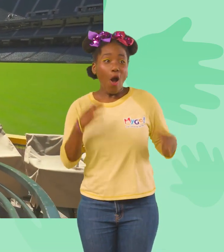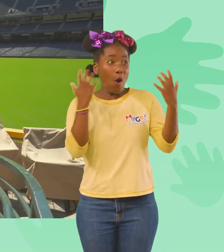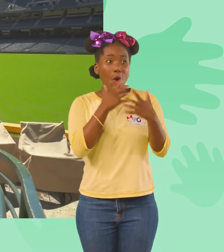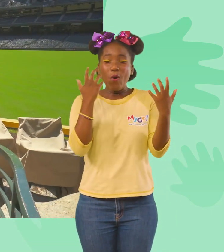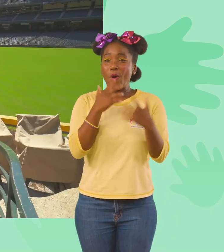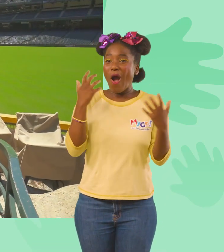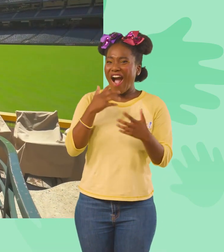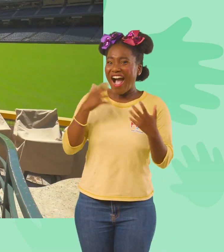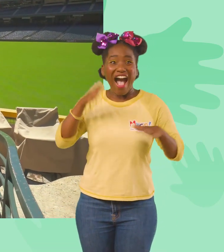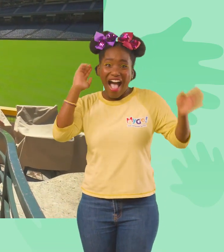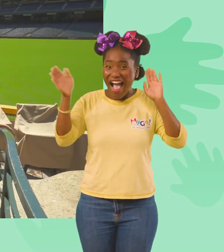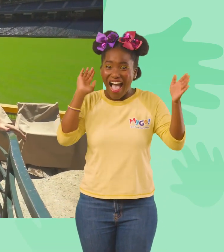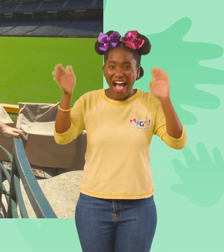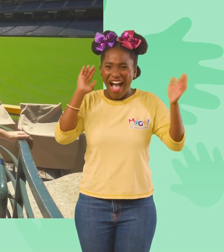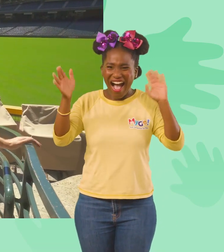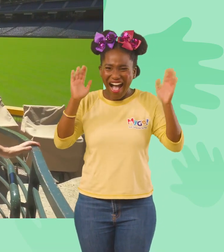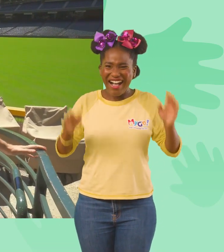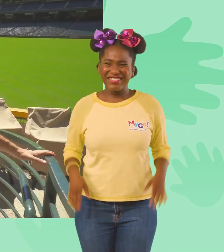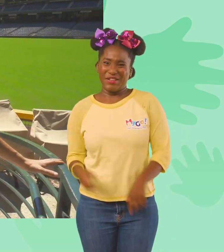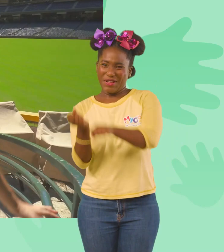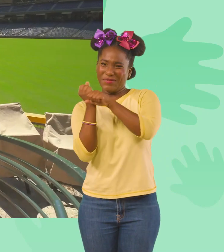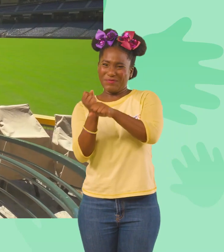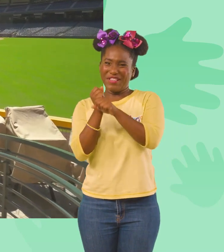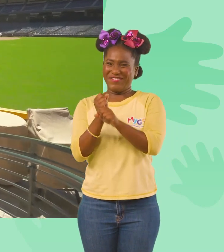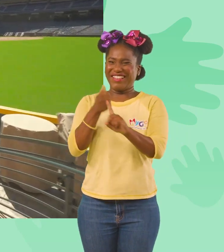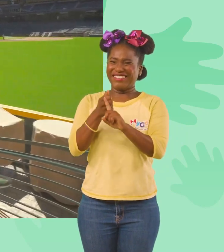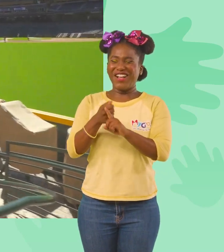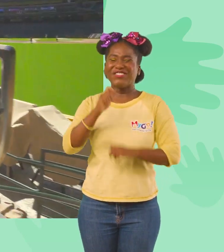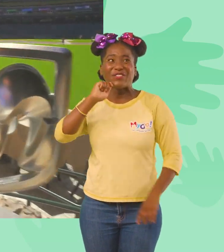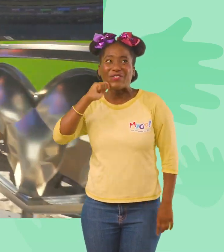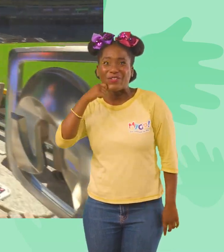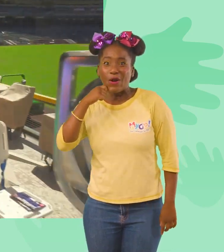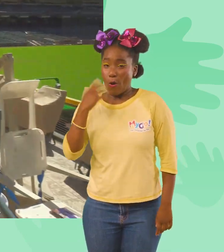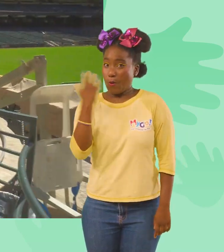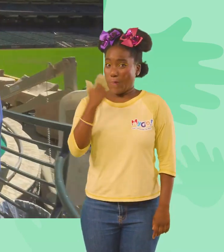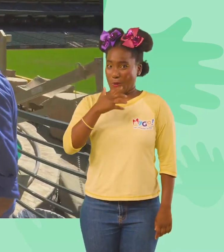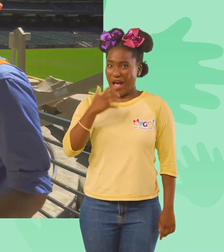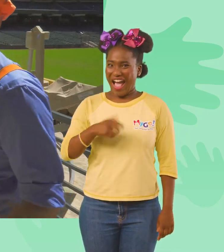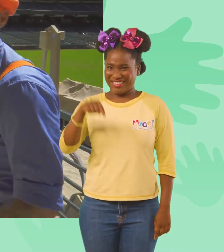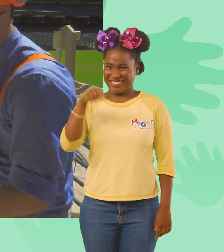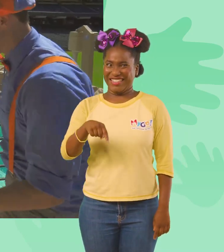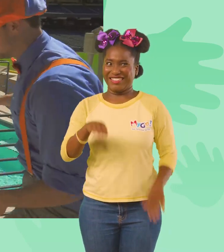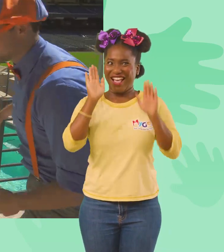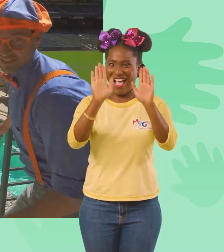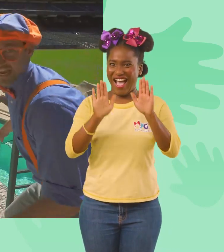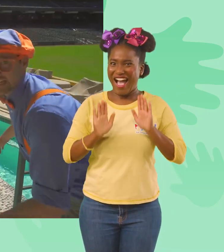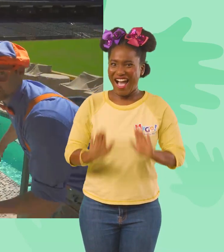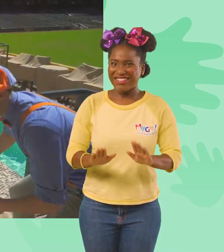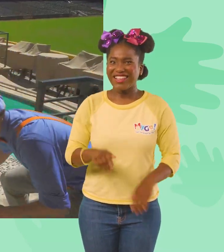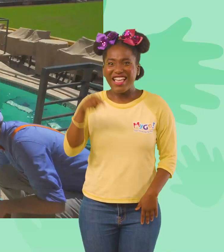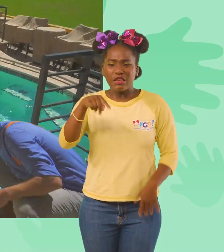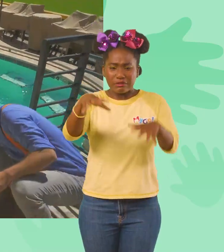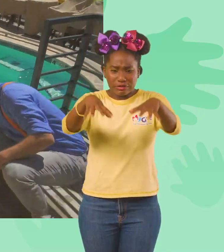Whoa! Hello! Oh, baseball is so cool. Ooh. And this is really cool. This